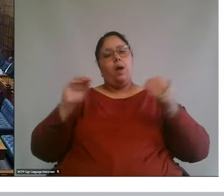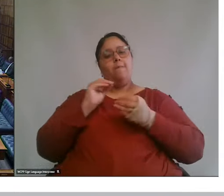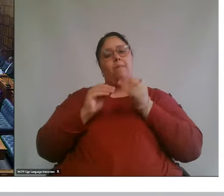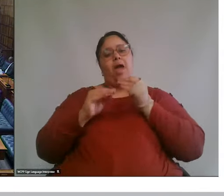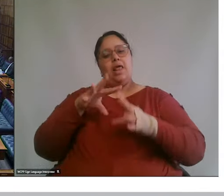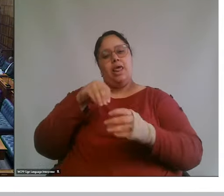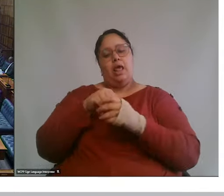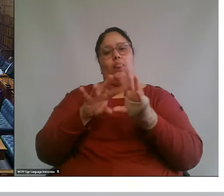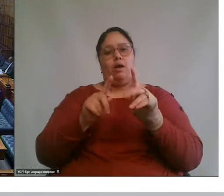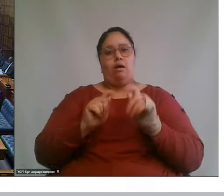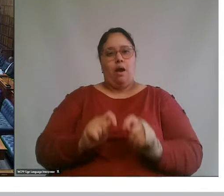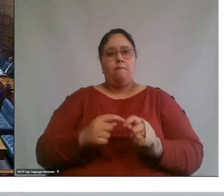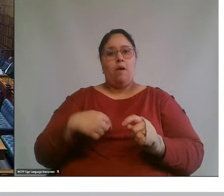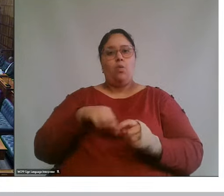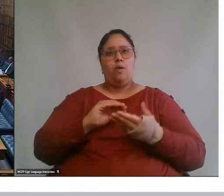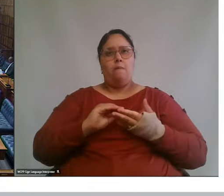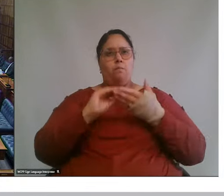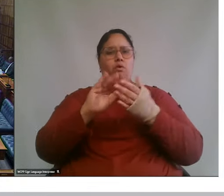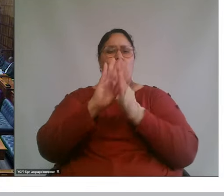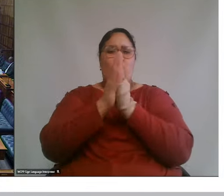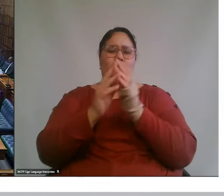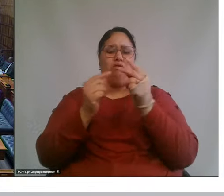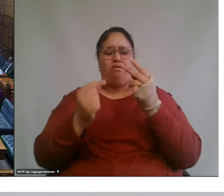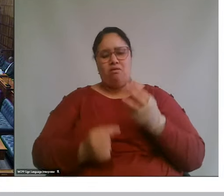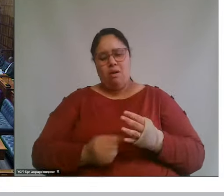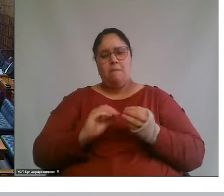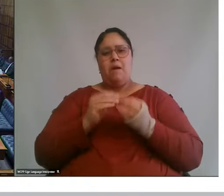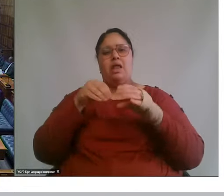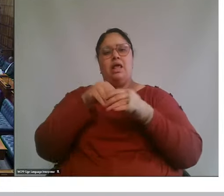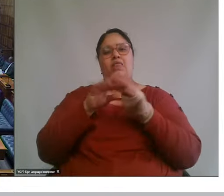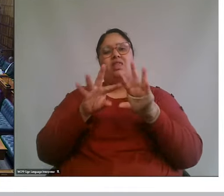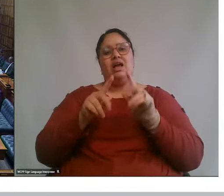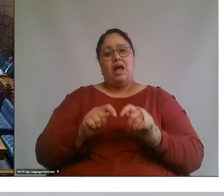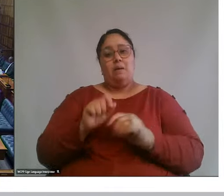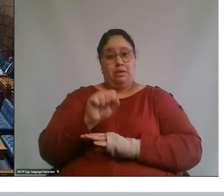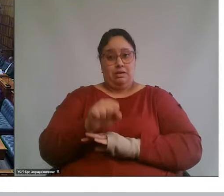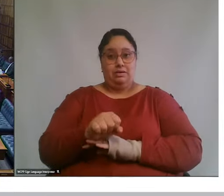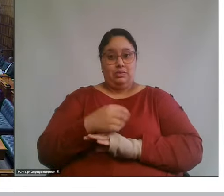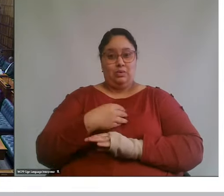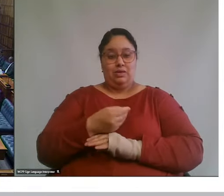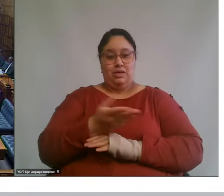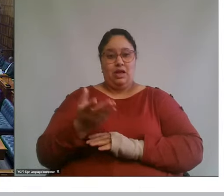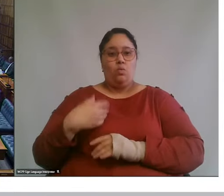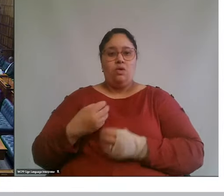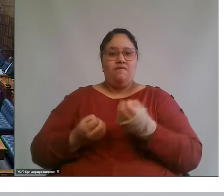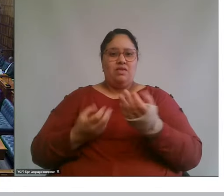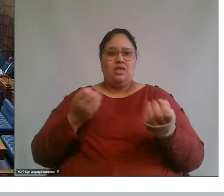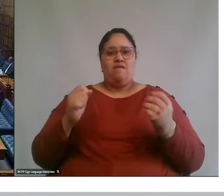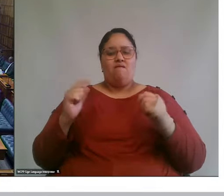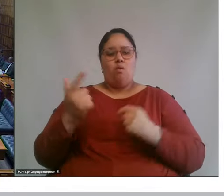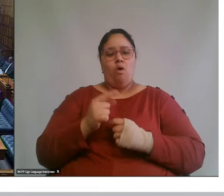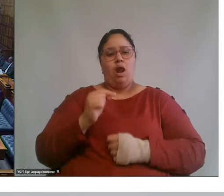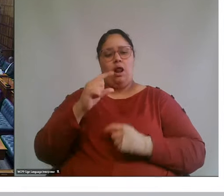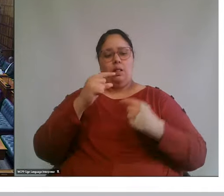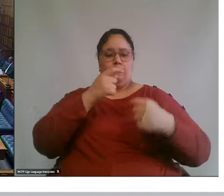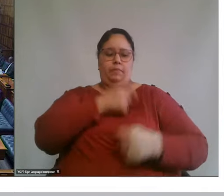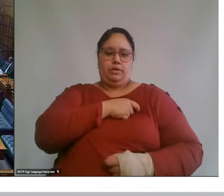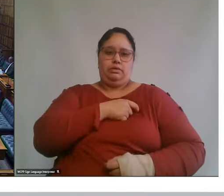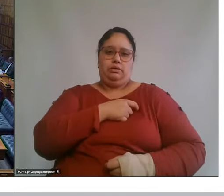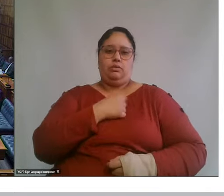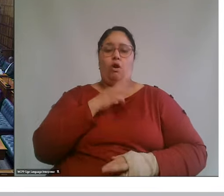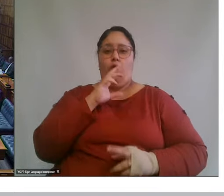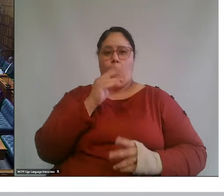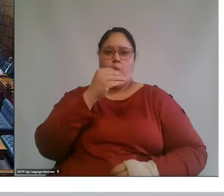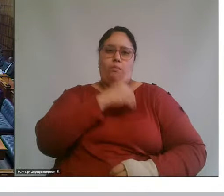fact we've brought you all little protein the the made in the cape yes we've brought you all um little pins which we hope you will